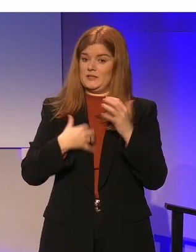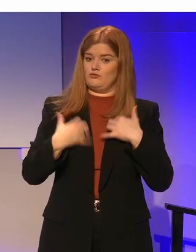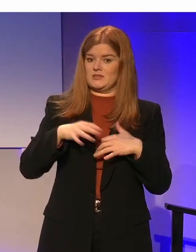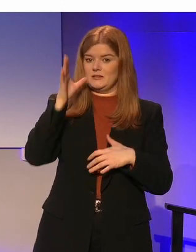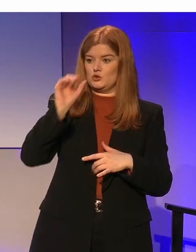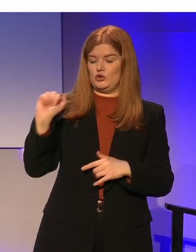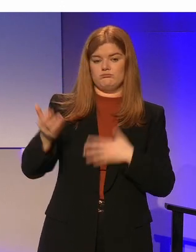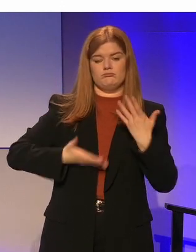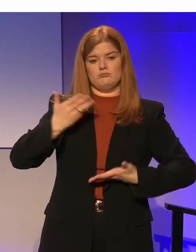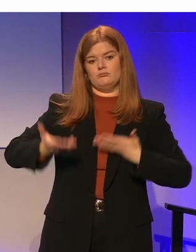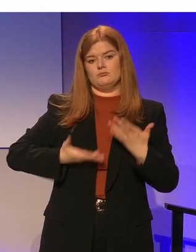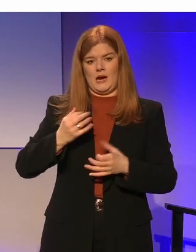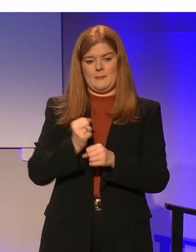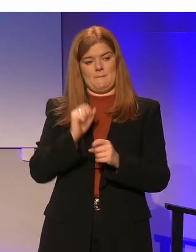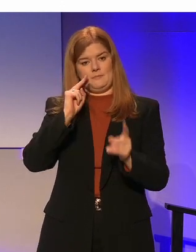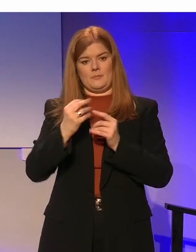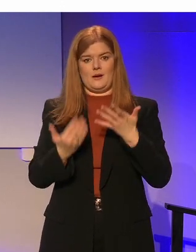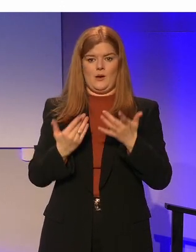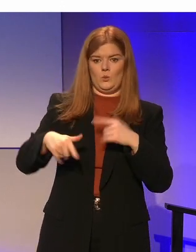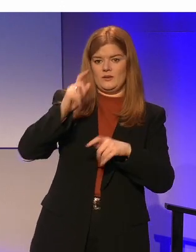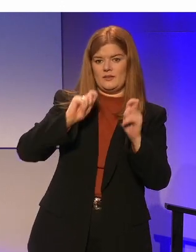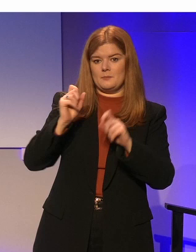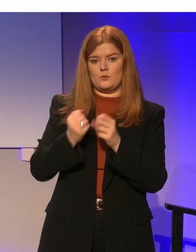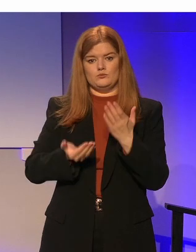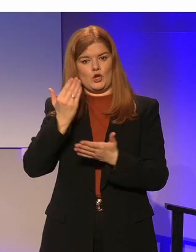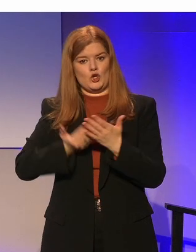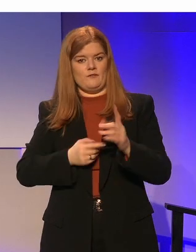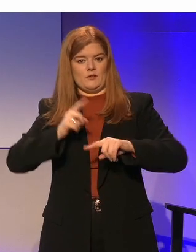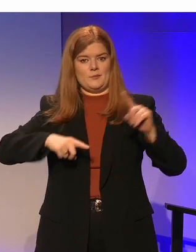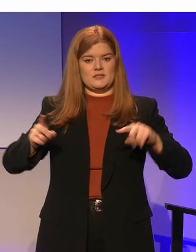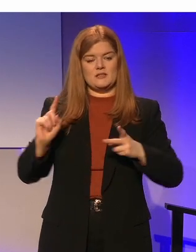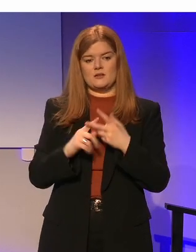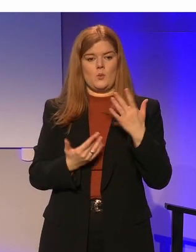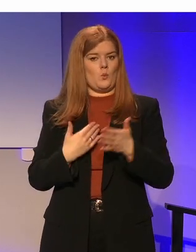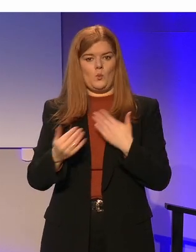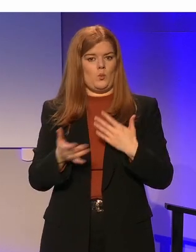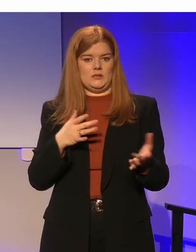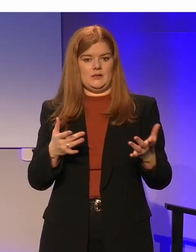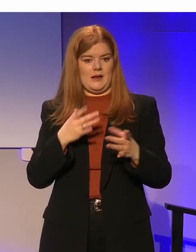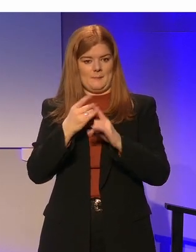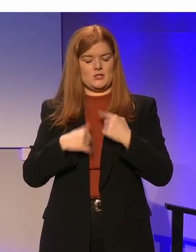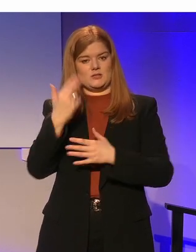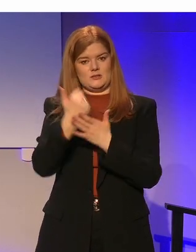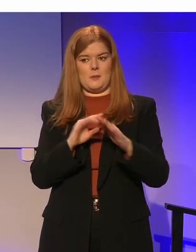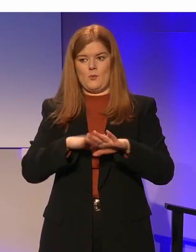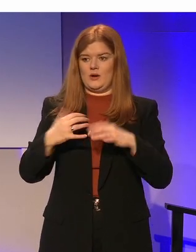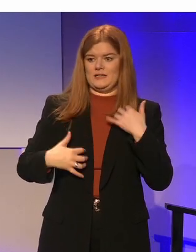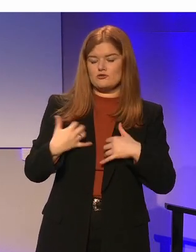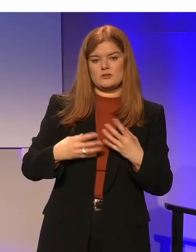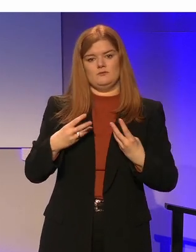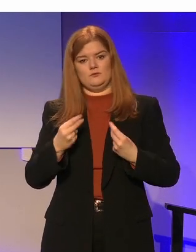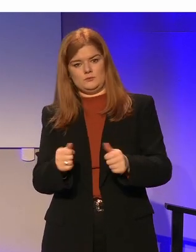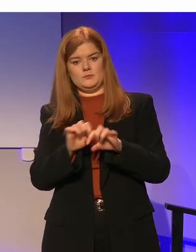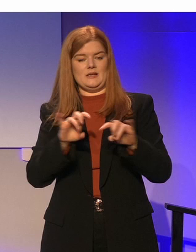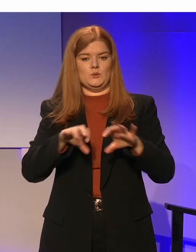to hear her insights into the way we think about learner variability and what helps us design more engaging, efficient